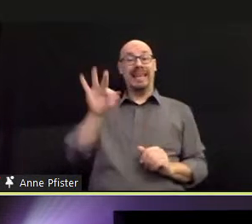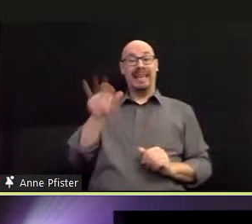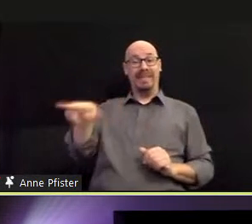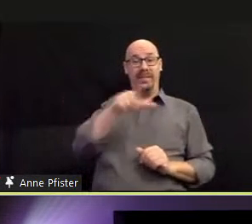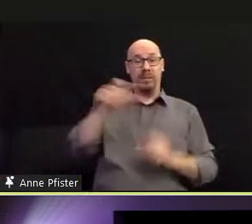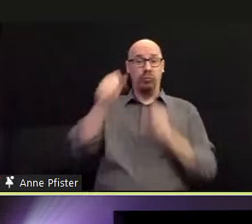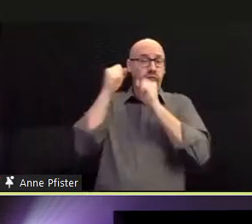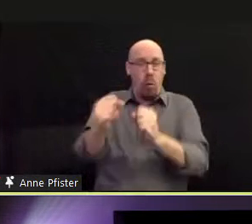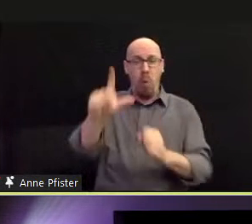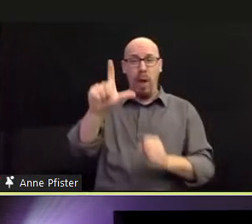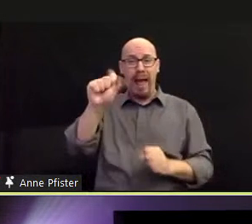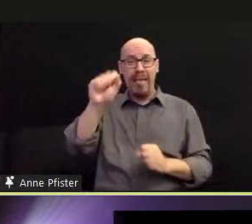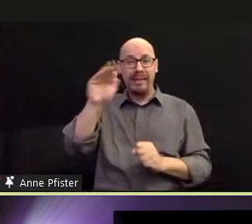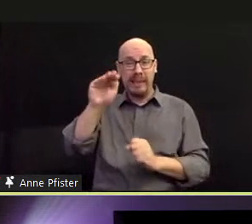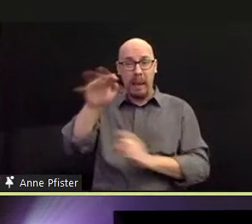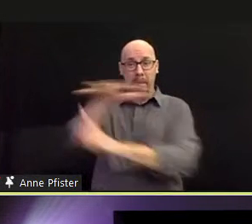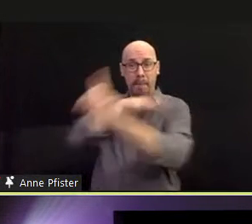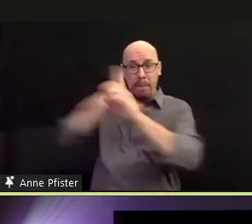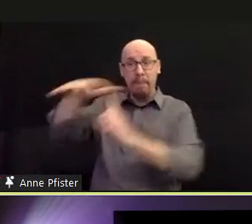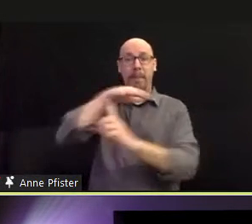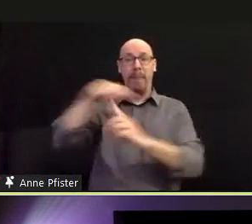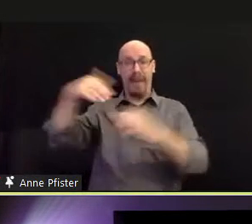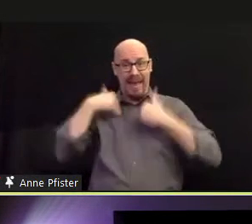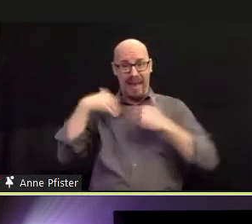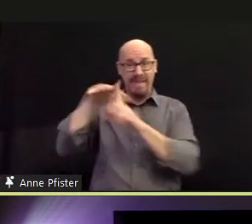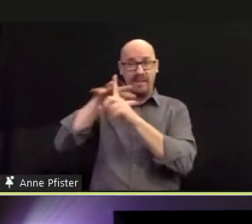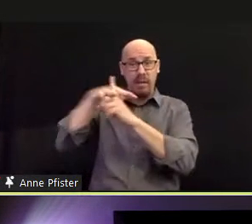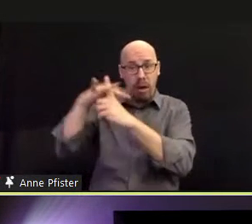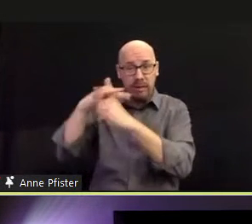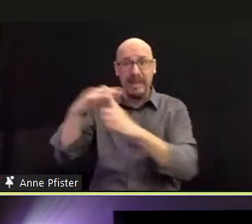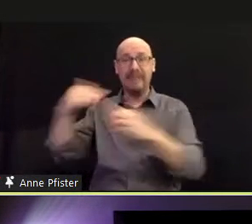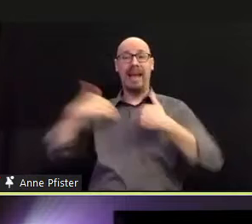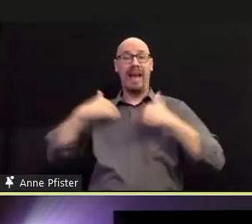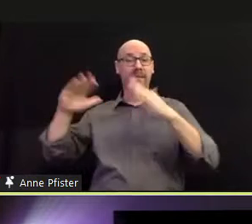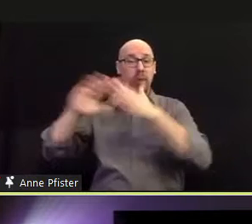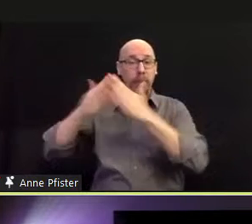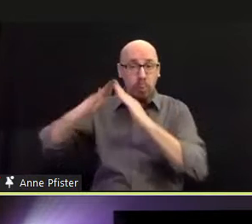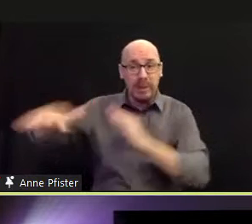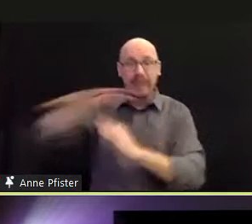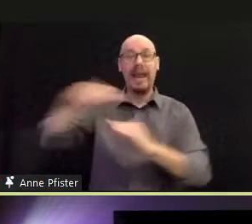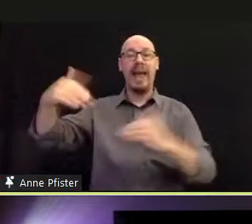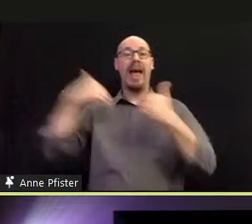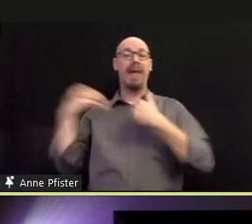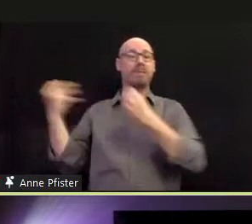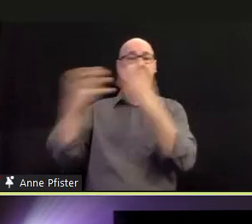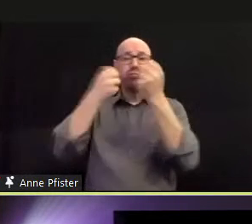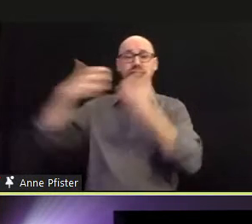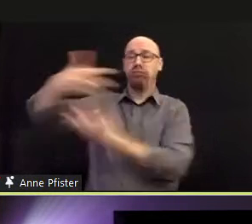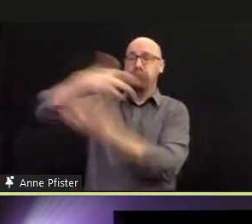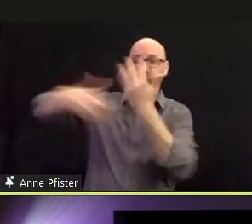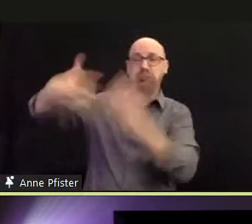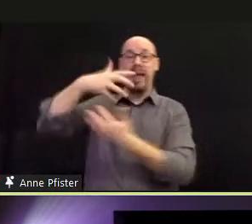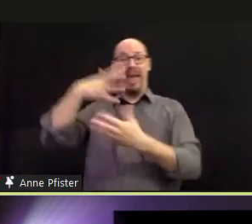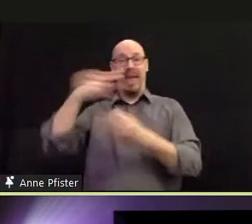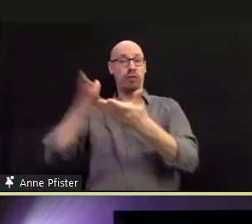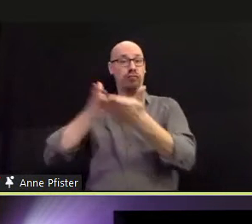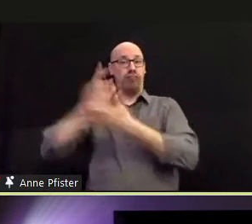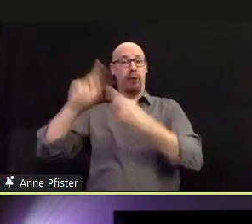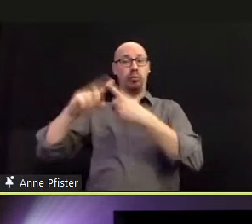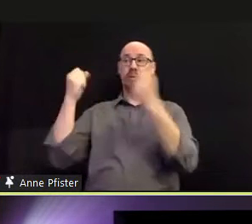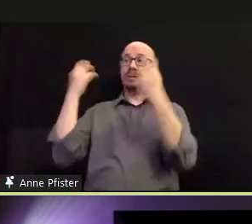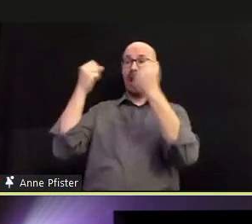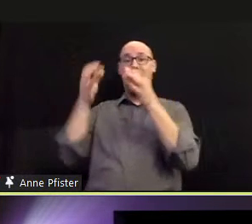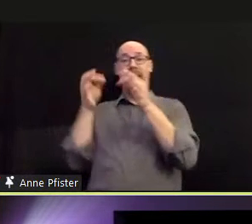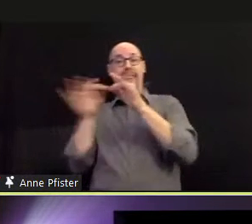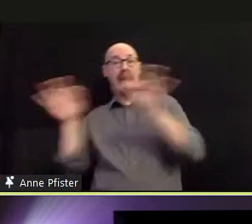there is context, community, language socialization, and where the right to sign and the right to language-based communities of practice are